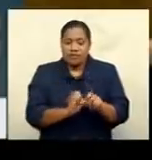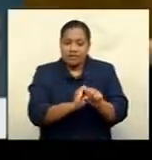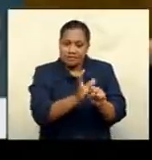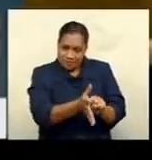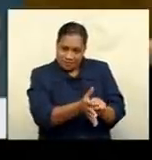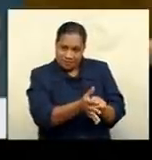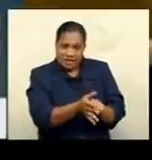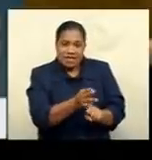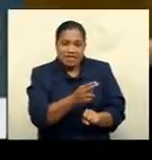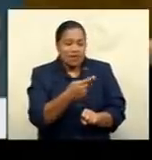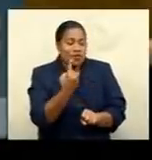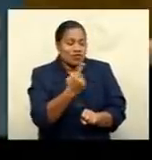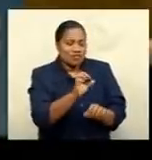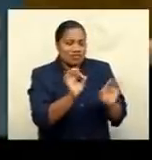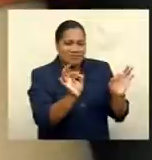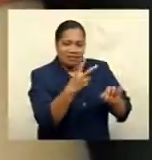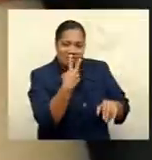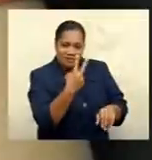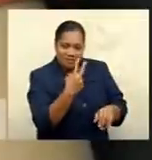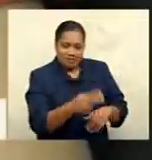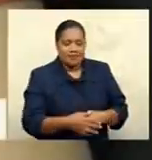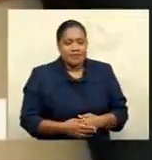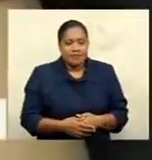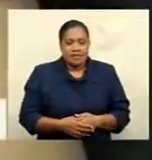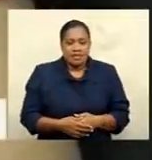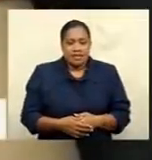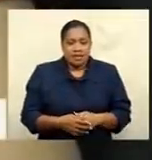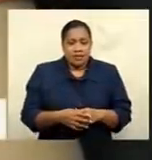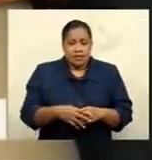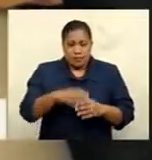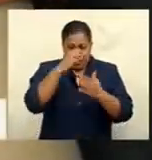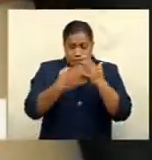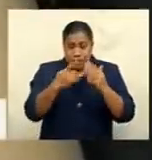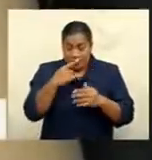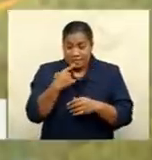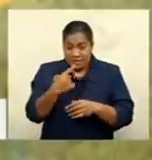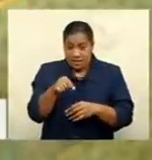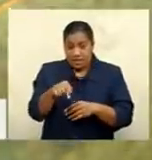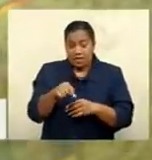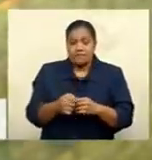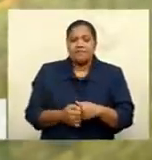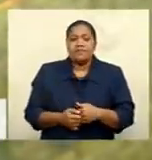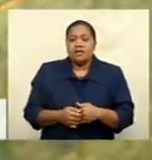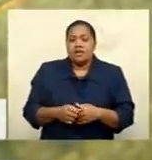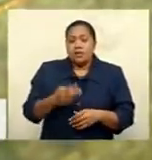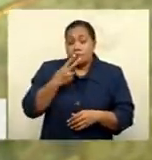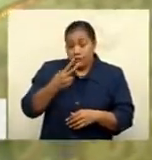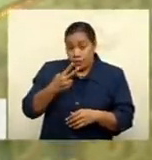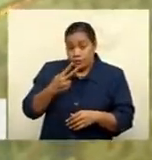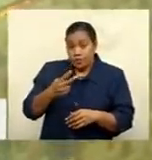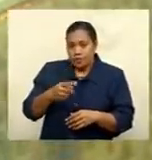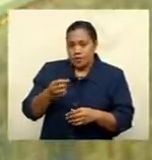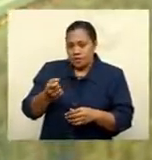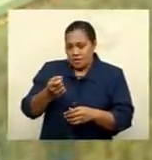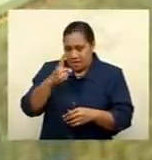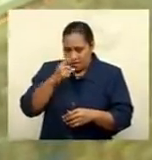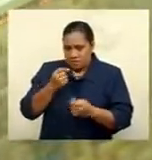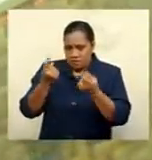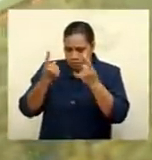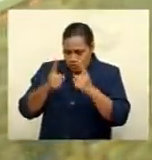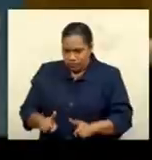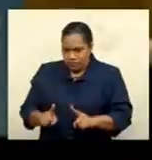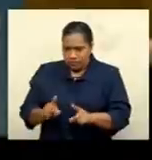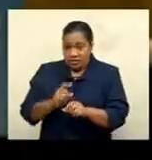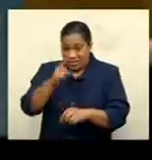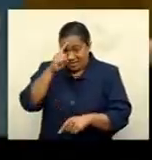never smoked. Experts reveal that smokers are in a death trap when it comes to COVID-19 and are at a high risk of